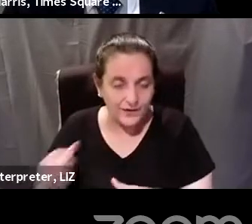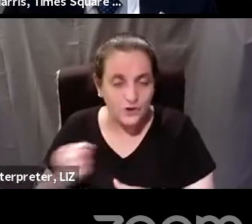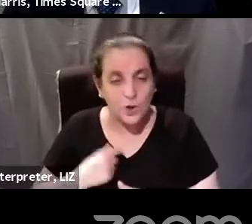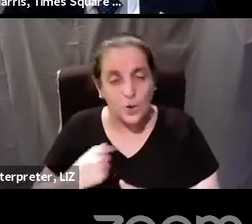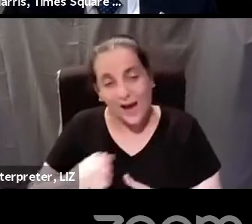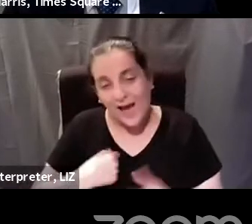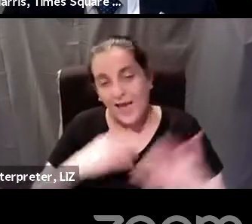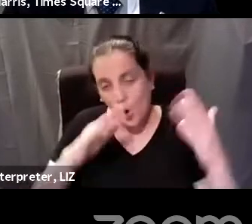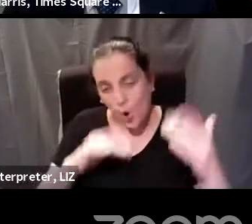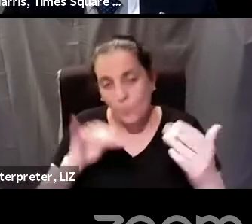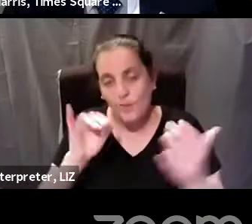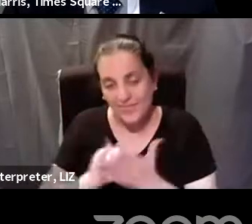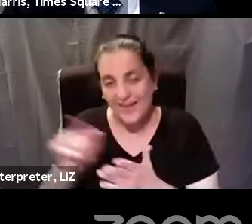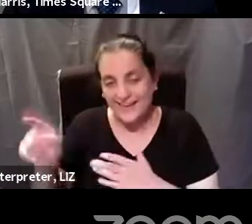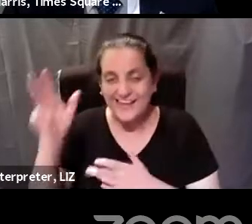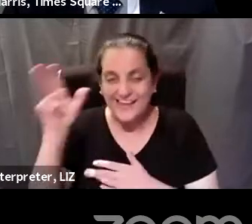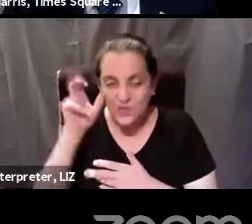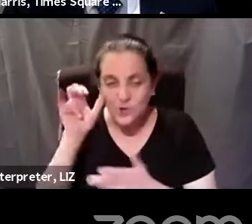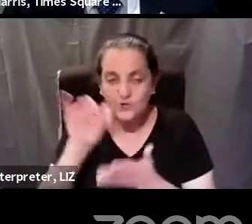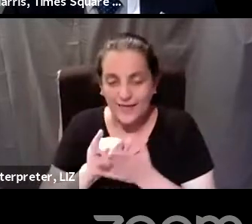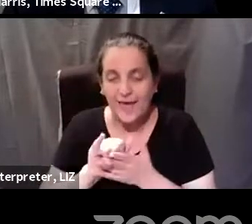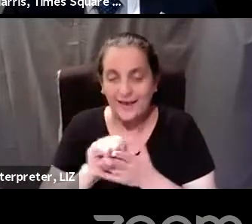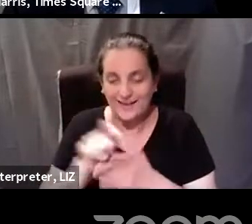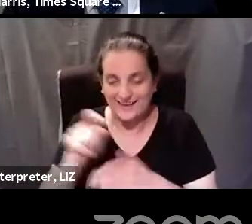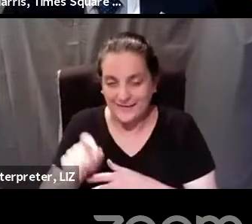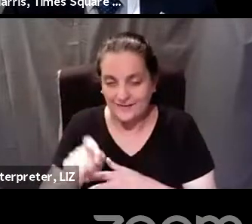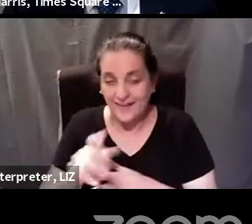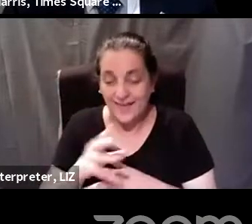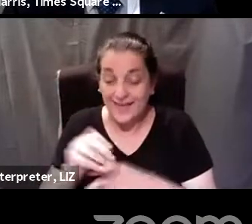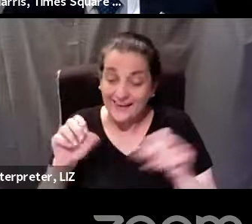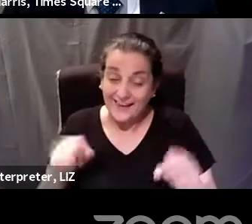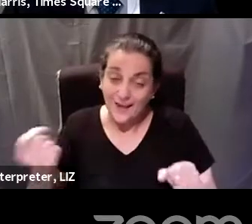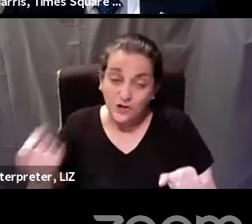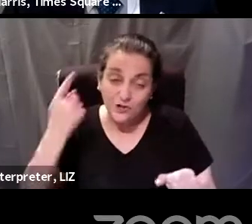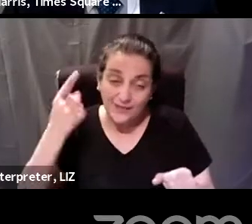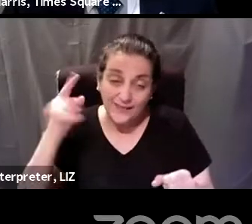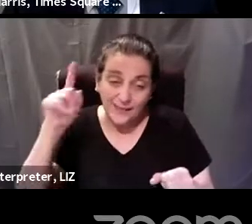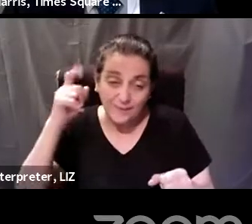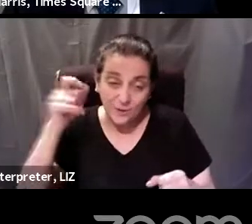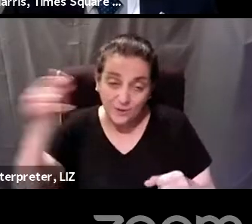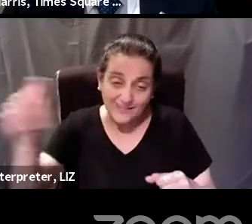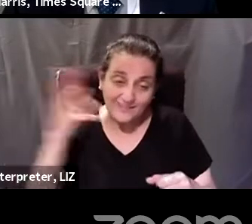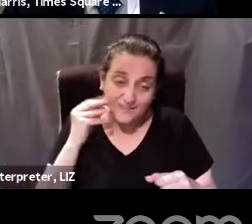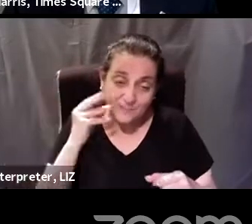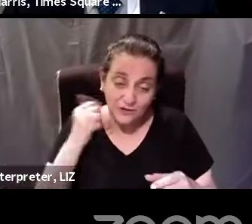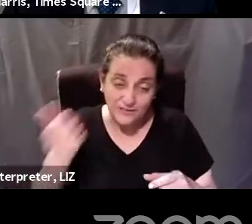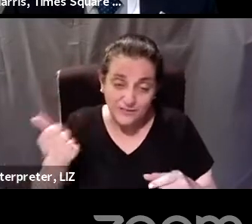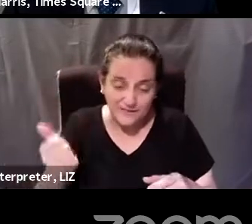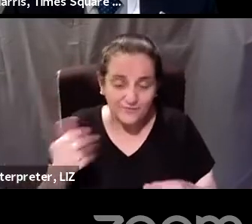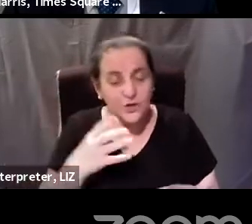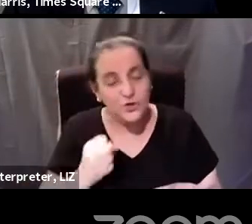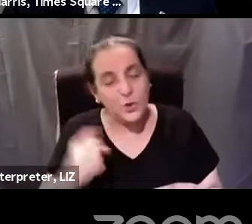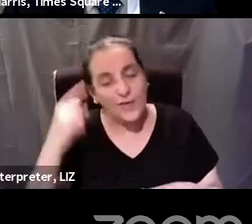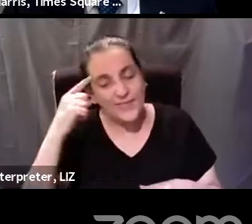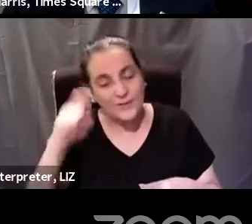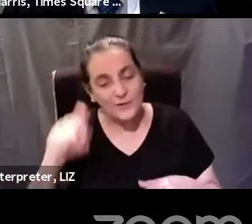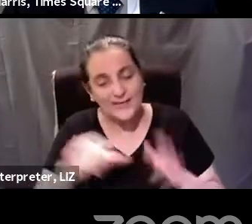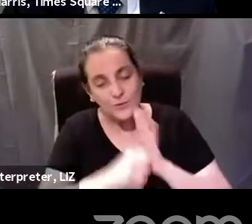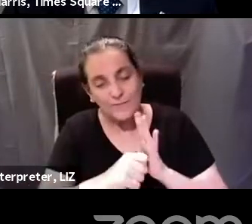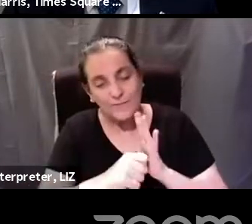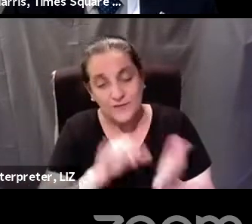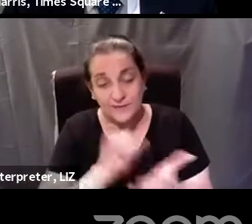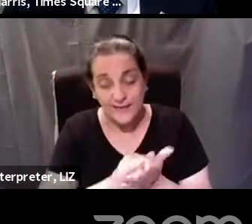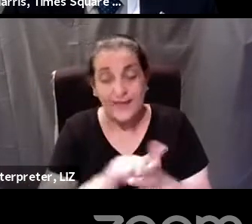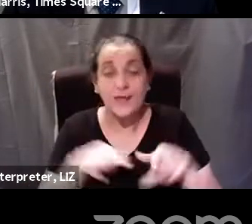that he will hear that, and because he can relate to it. And I think that that's the part that we really need to emphasize, is that